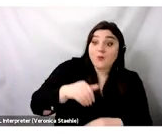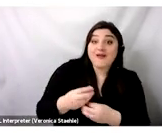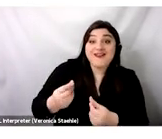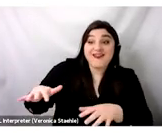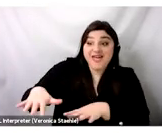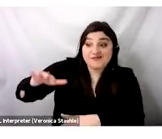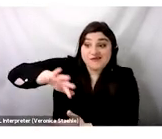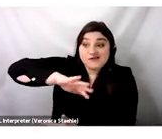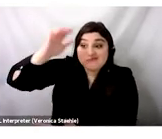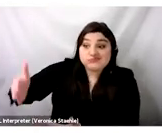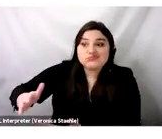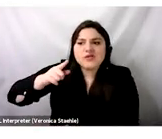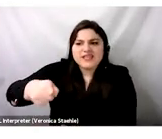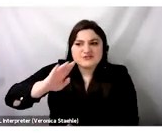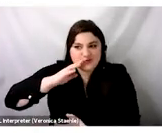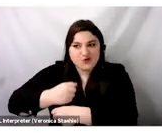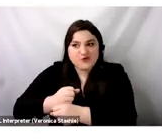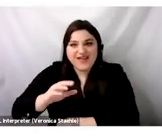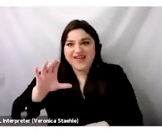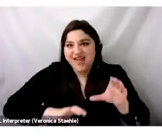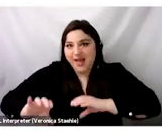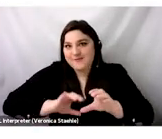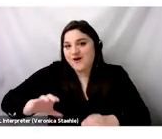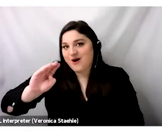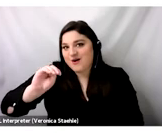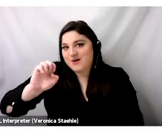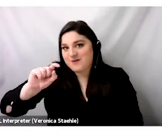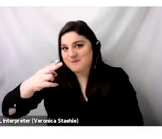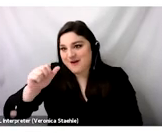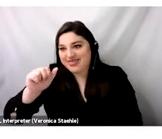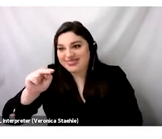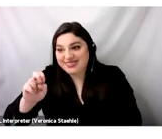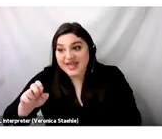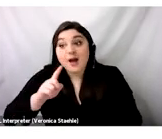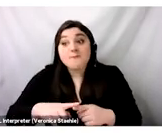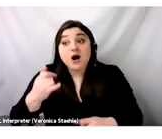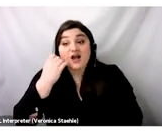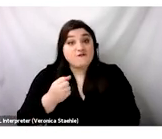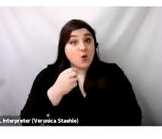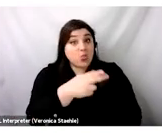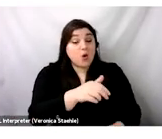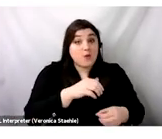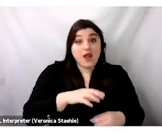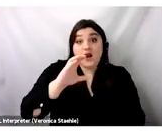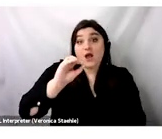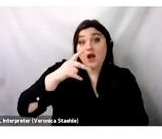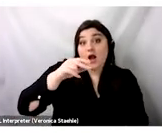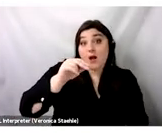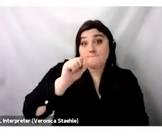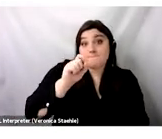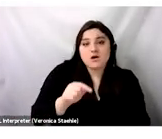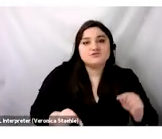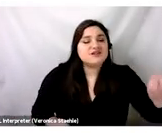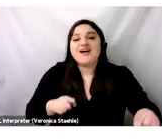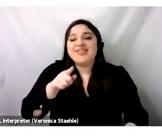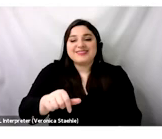right conditions, they'll create methane. But if you throw them in compost, they don't create enough organically available